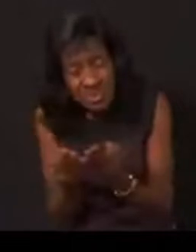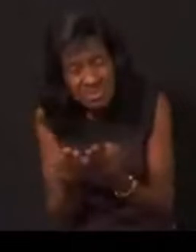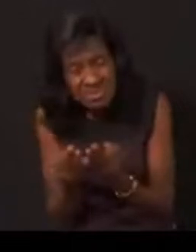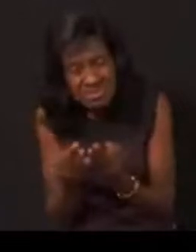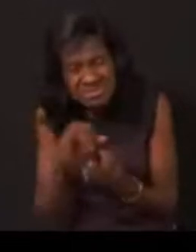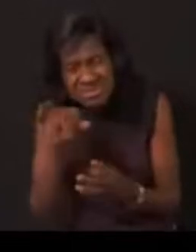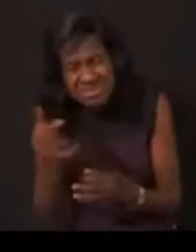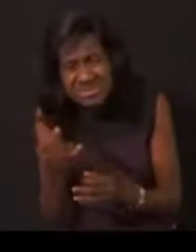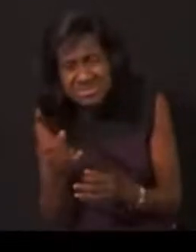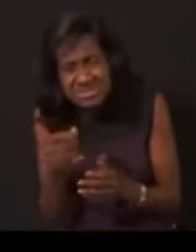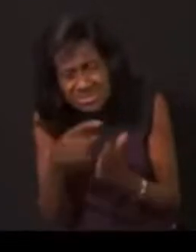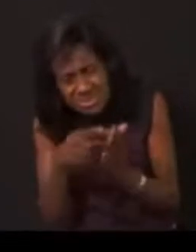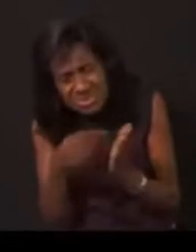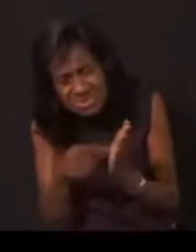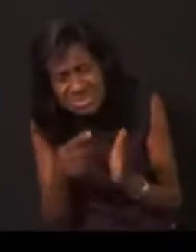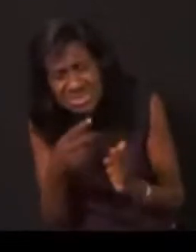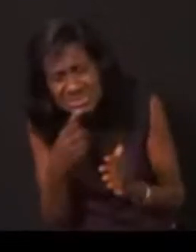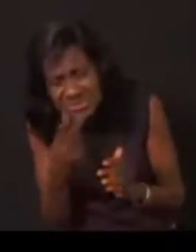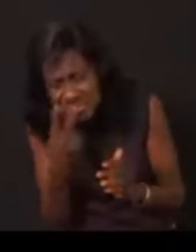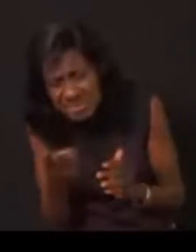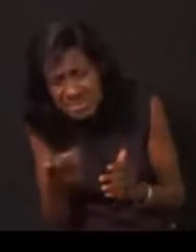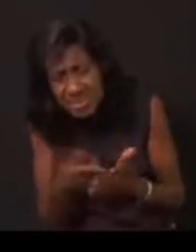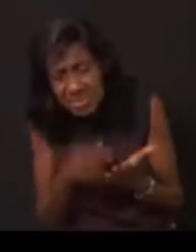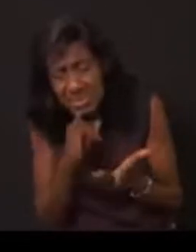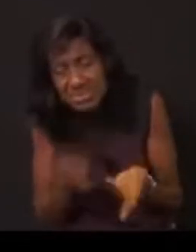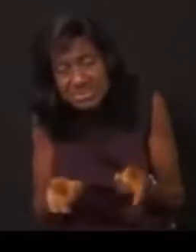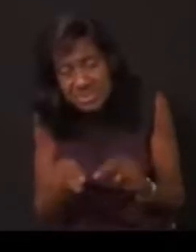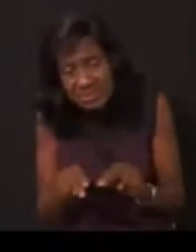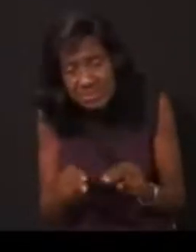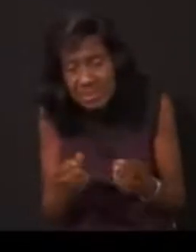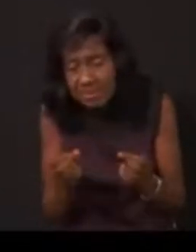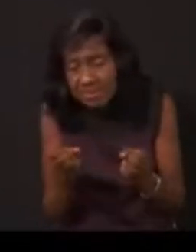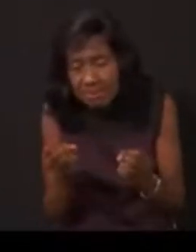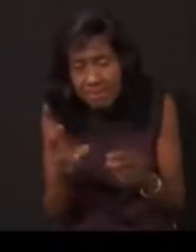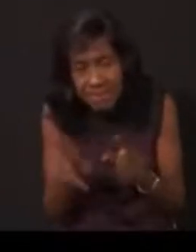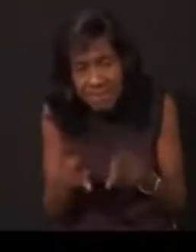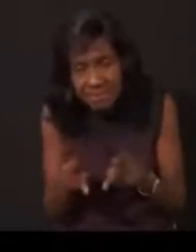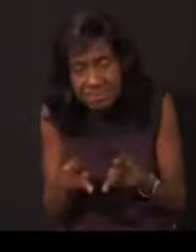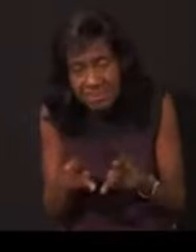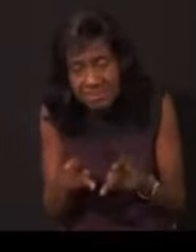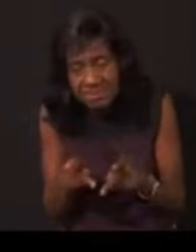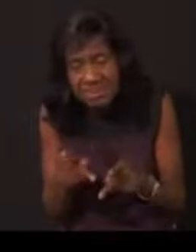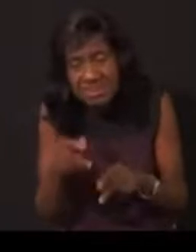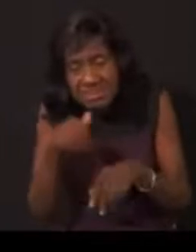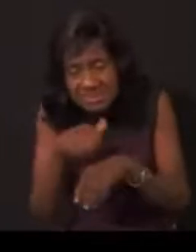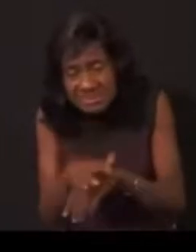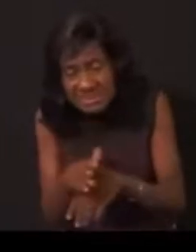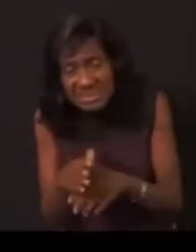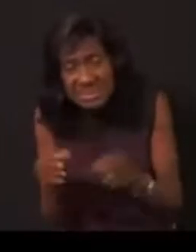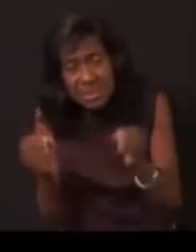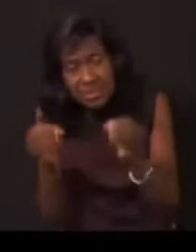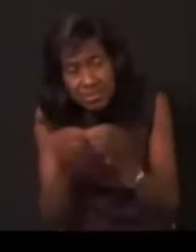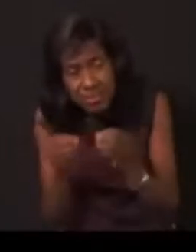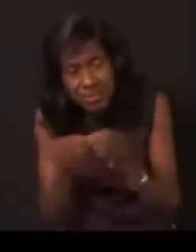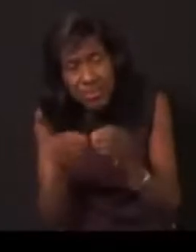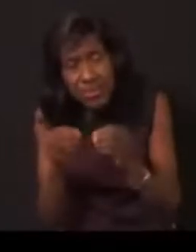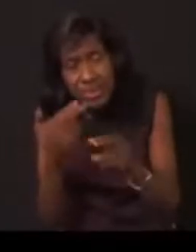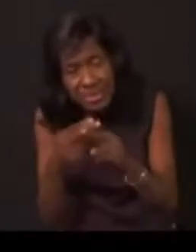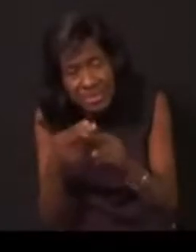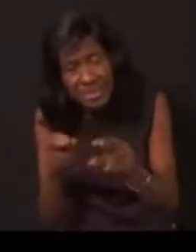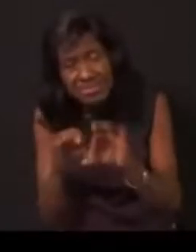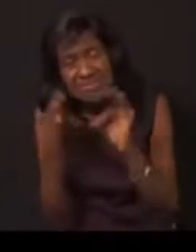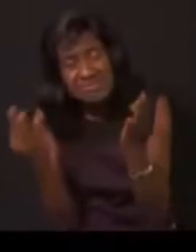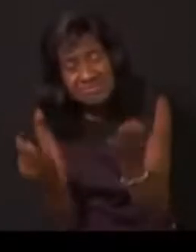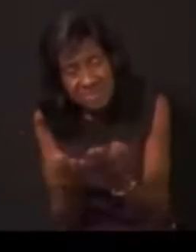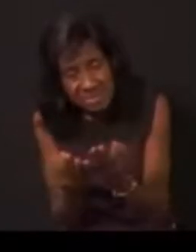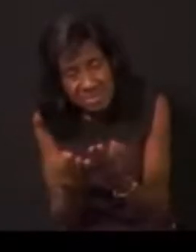to see how they're doing. And I have lots of people who send me contact details for new families. And when I get those, I check in with them